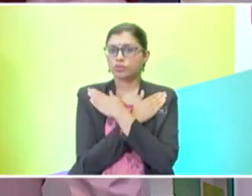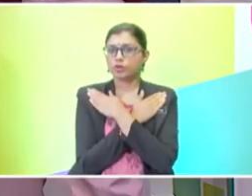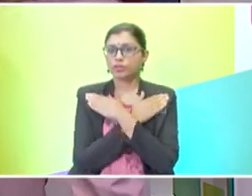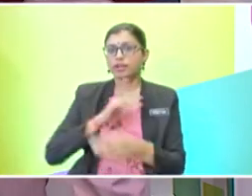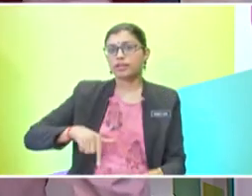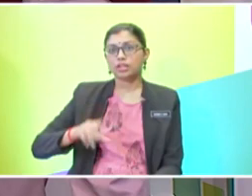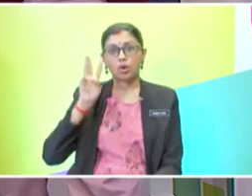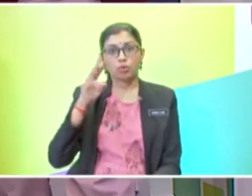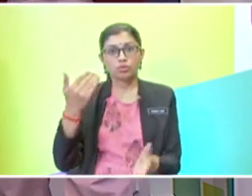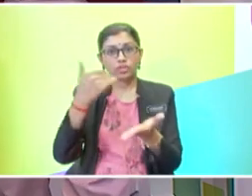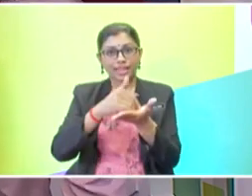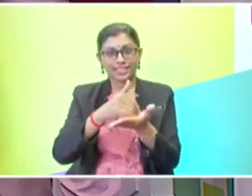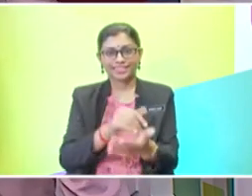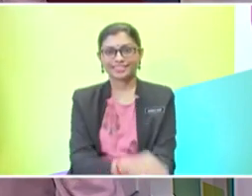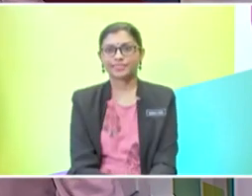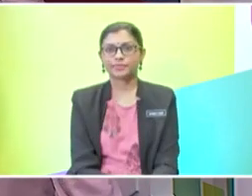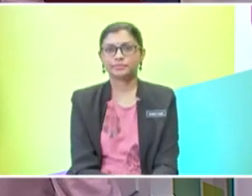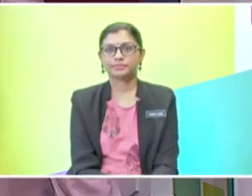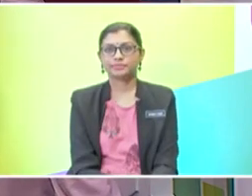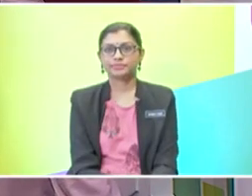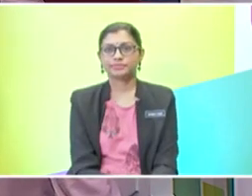after this on Level 2 on DidikTV KPM.